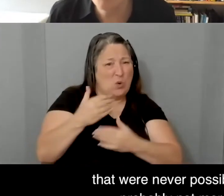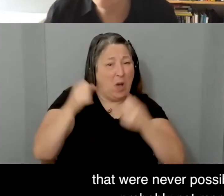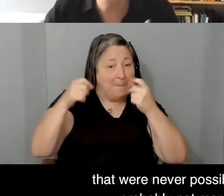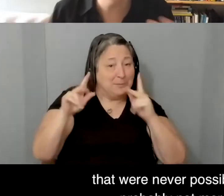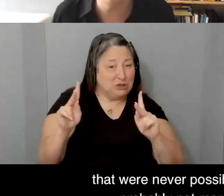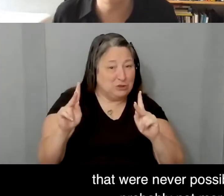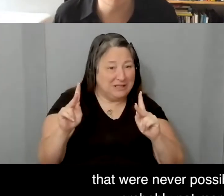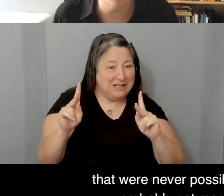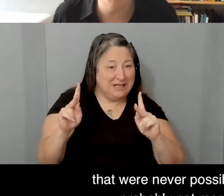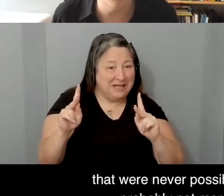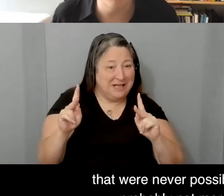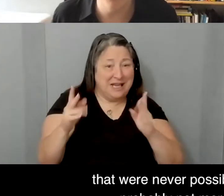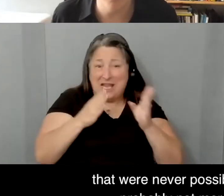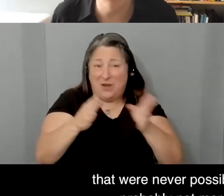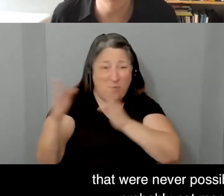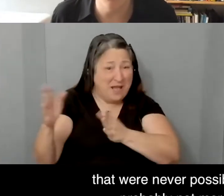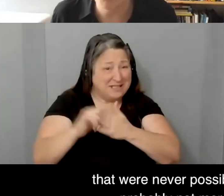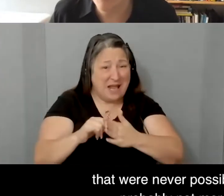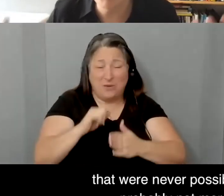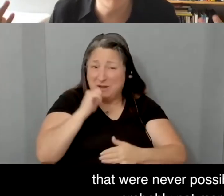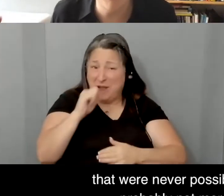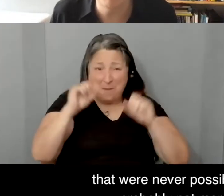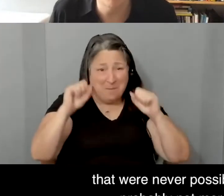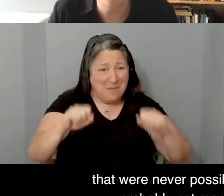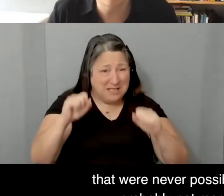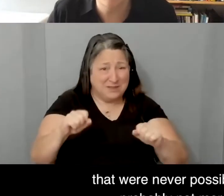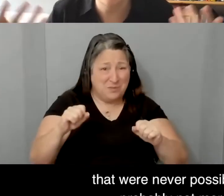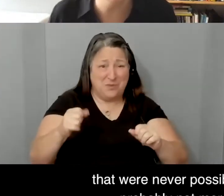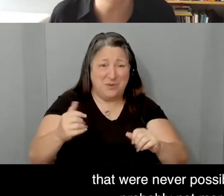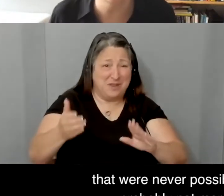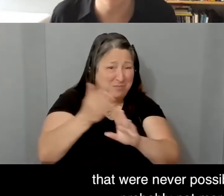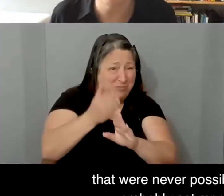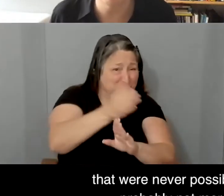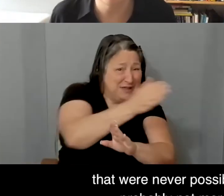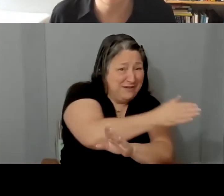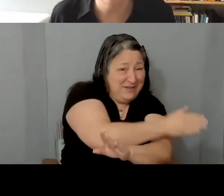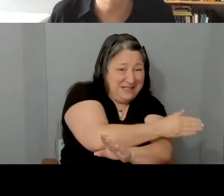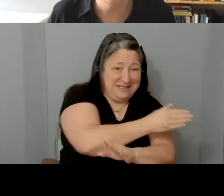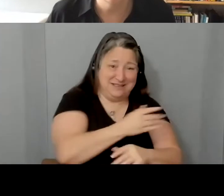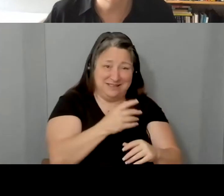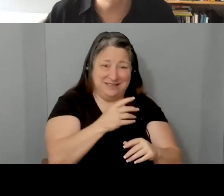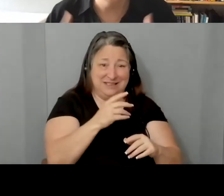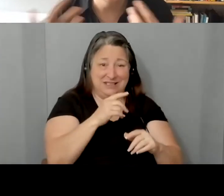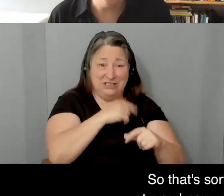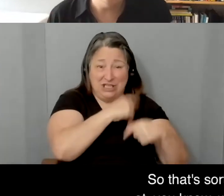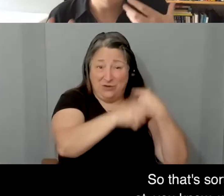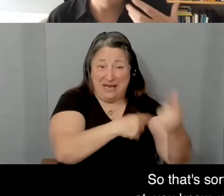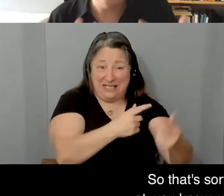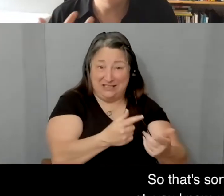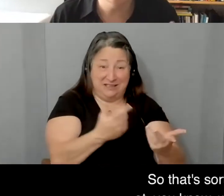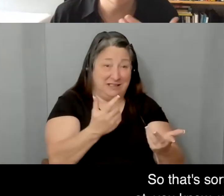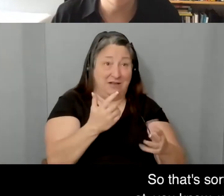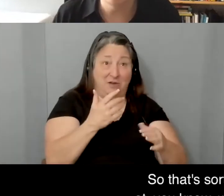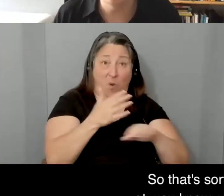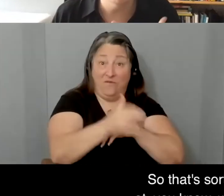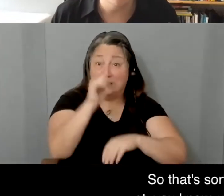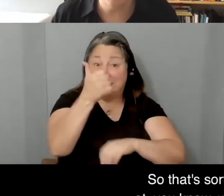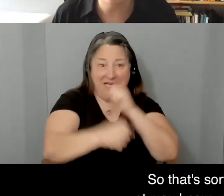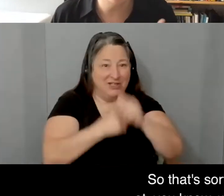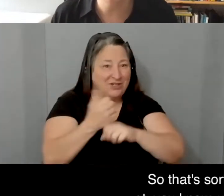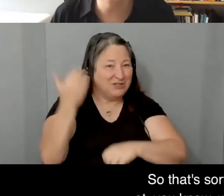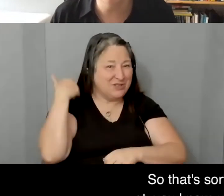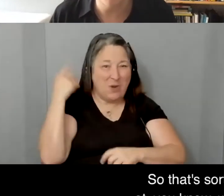that were never possible with previous generations, probably not more than like a decade ago. So that's sort